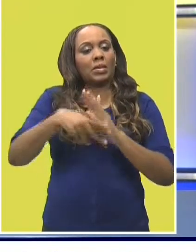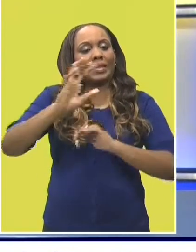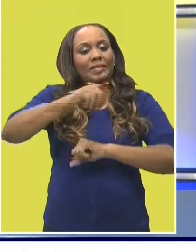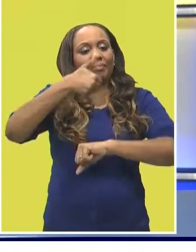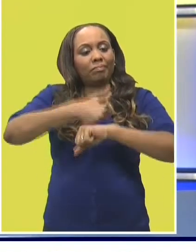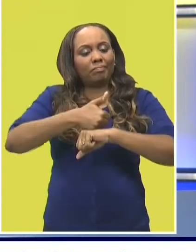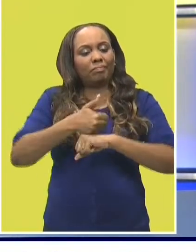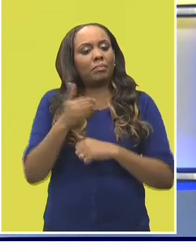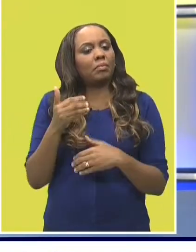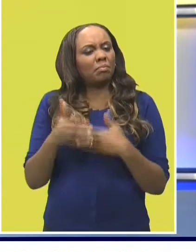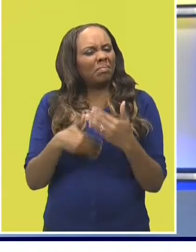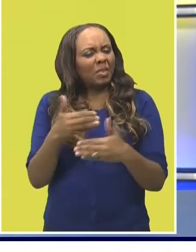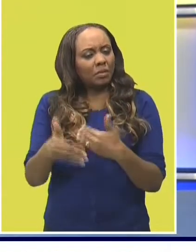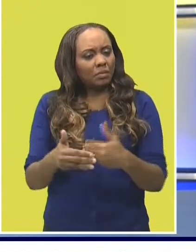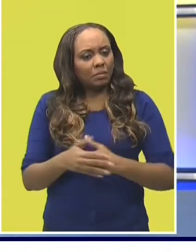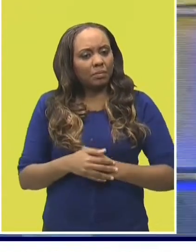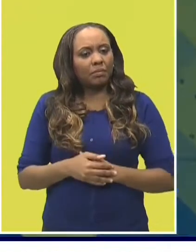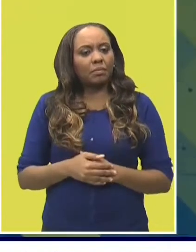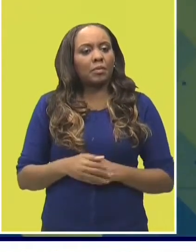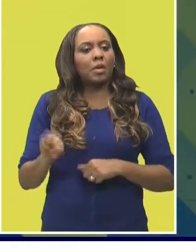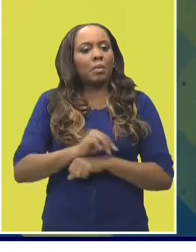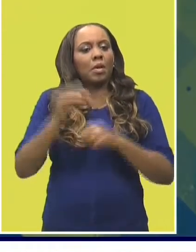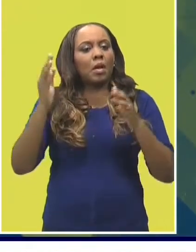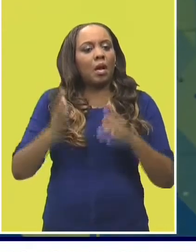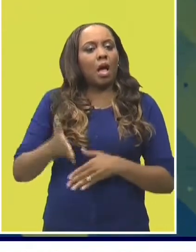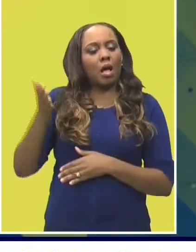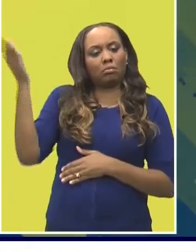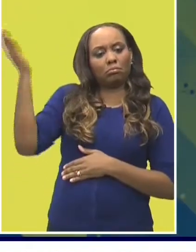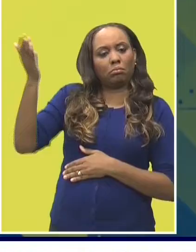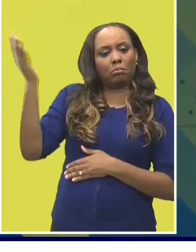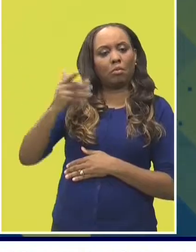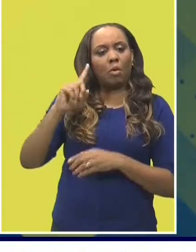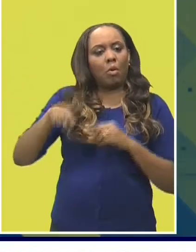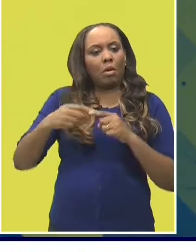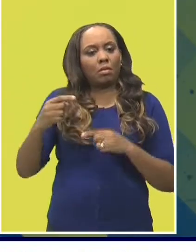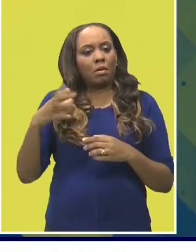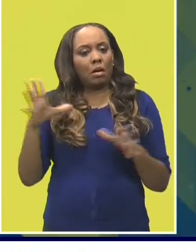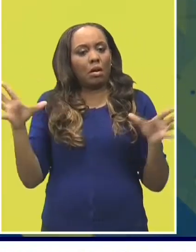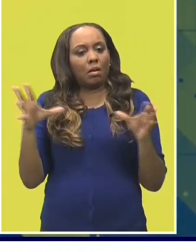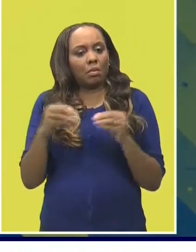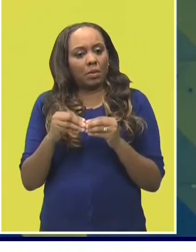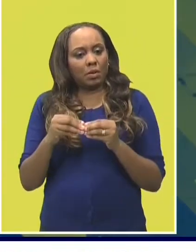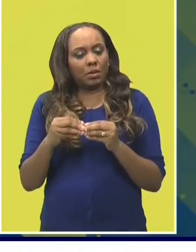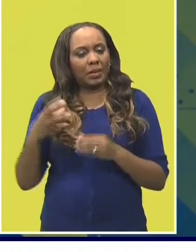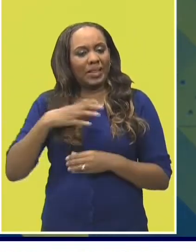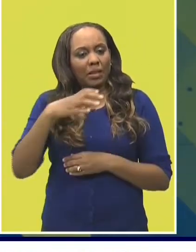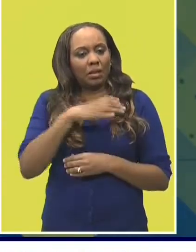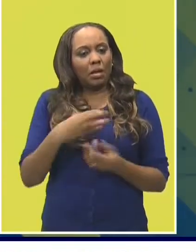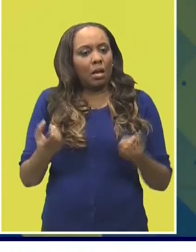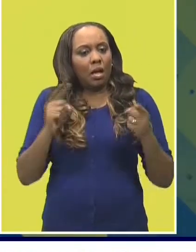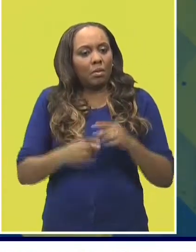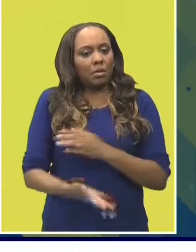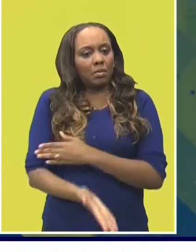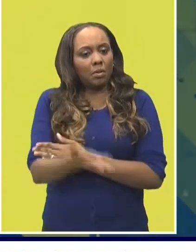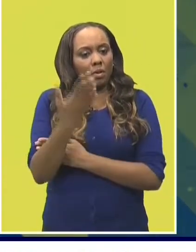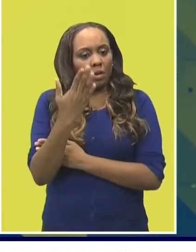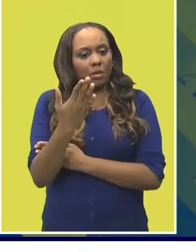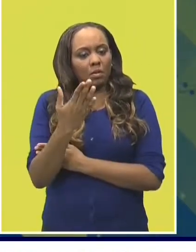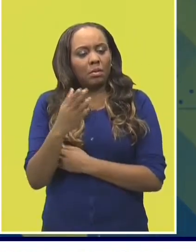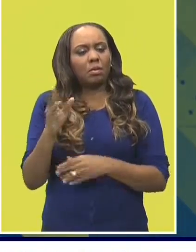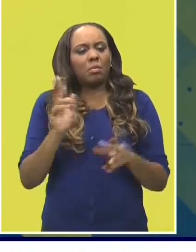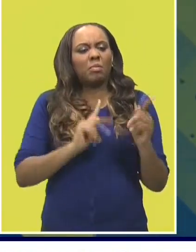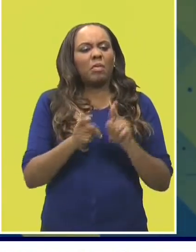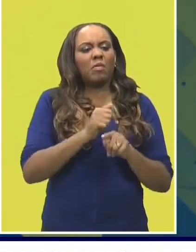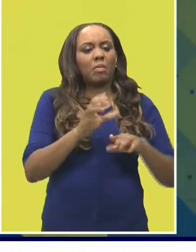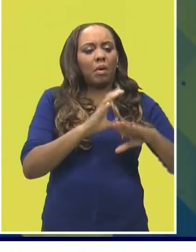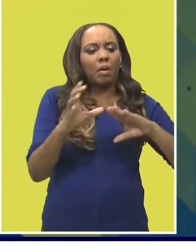minister made the comments as CARTAC hosted a steering committee meeting at the Lloyd Erskine Sandyford Center this morning that attracted officials from a